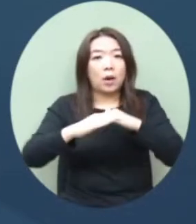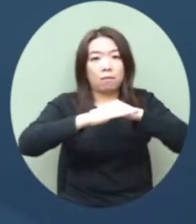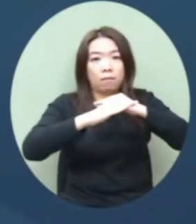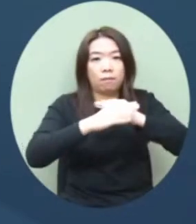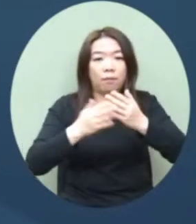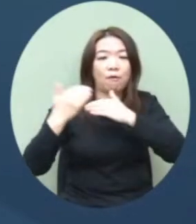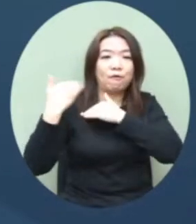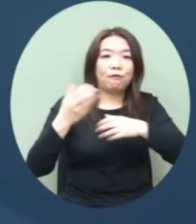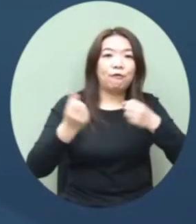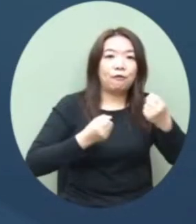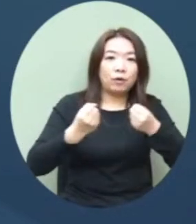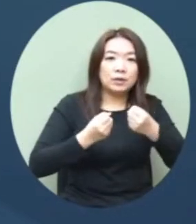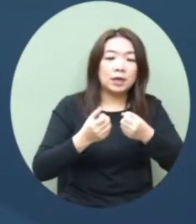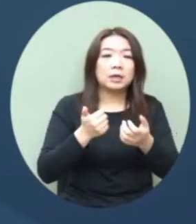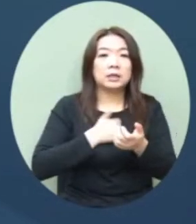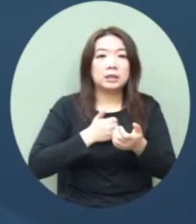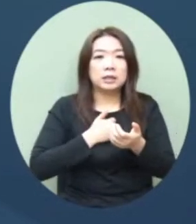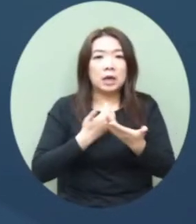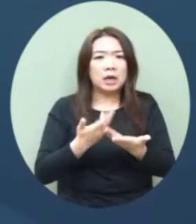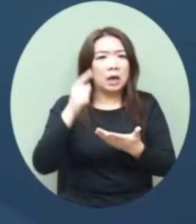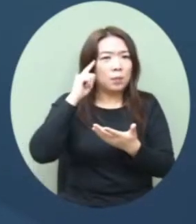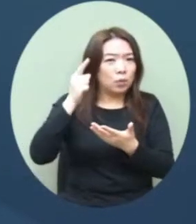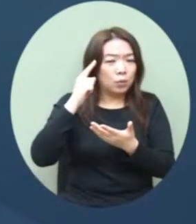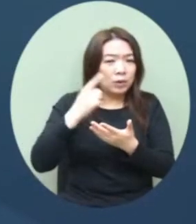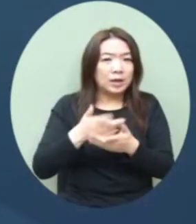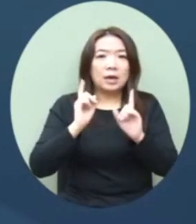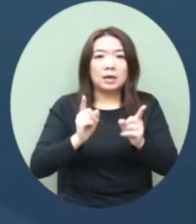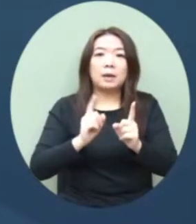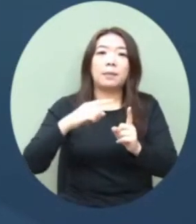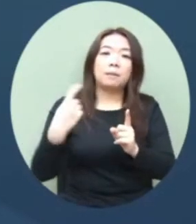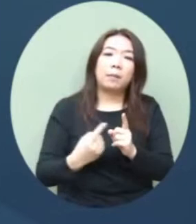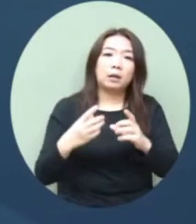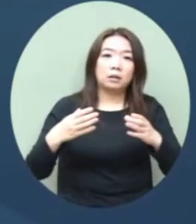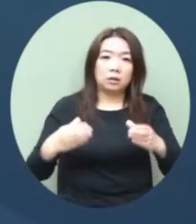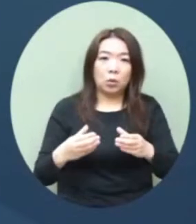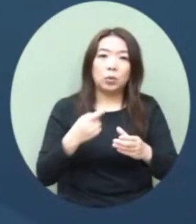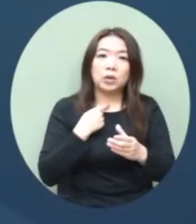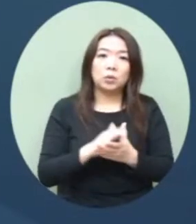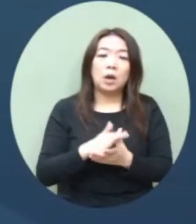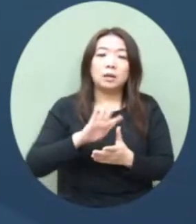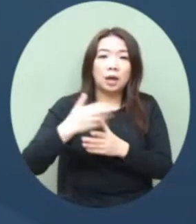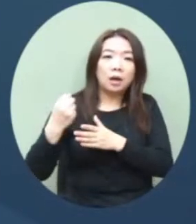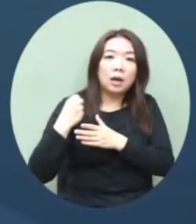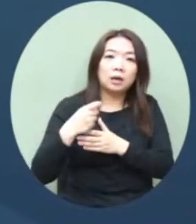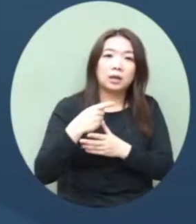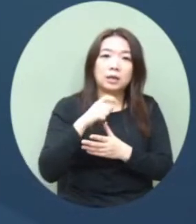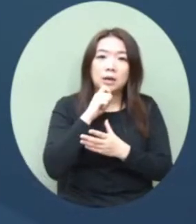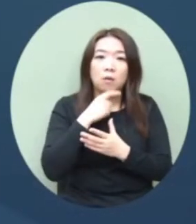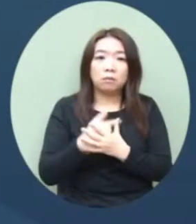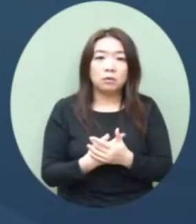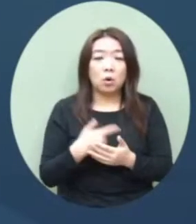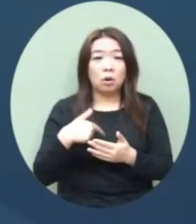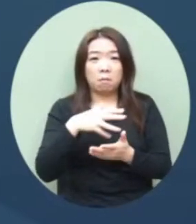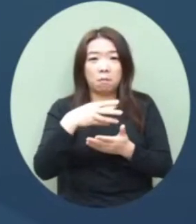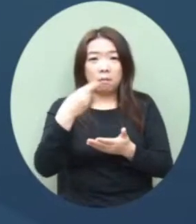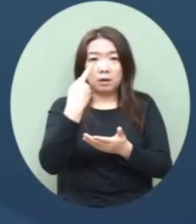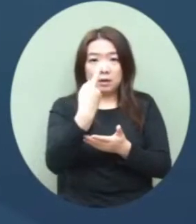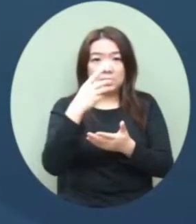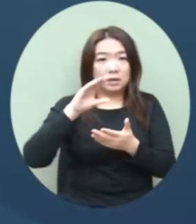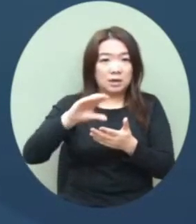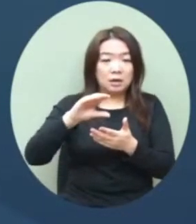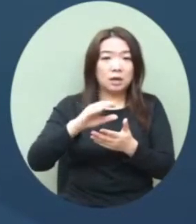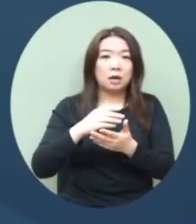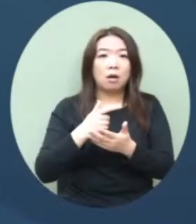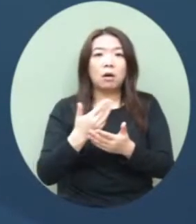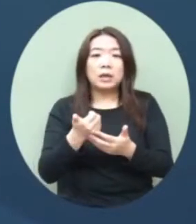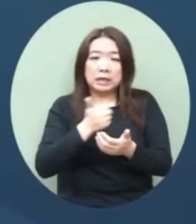if our frontline workers or cross-boundary lorry drivers are infected, the consequence can be